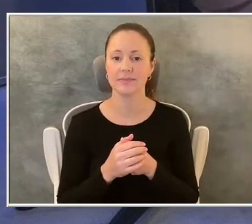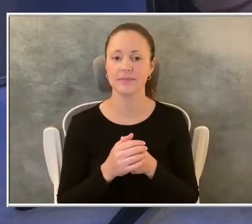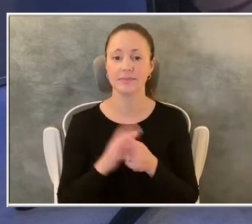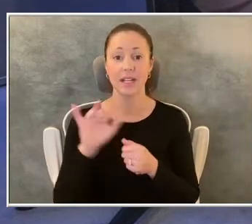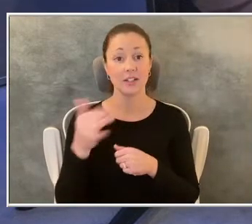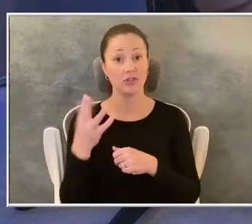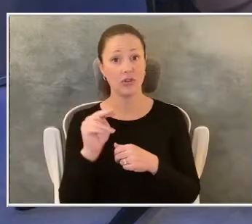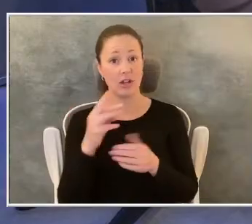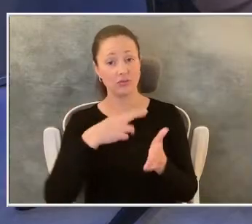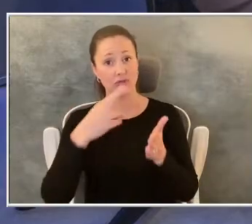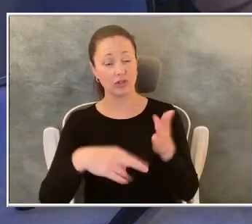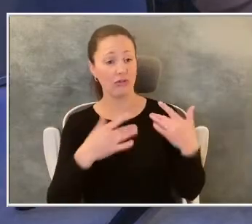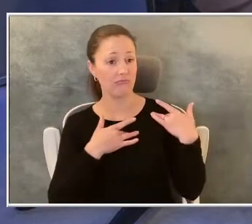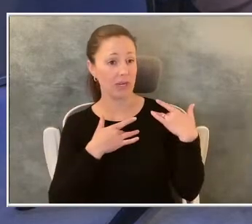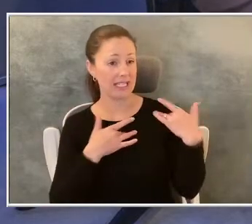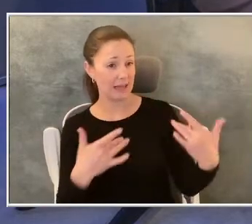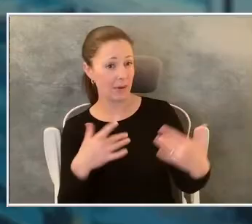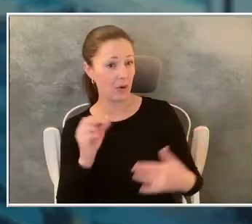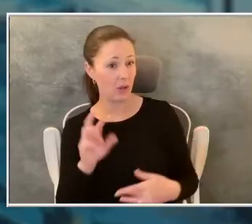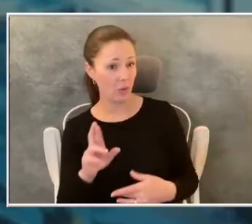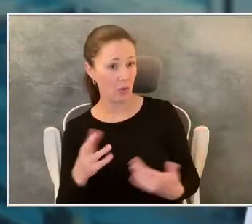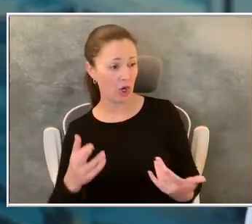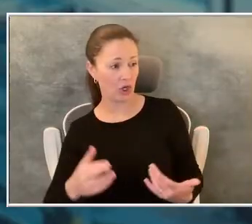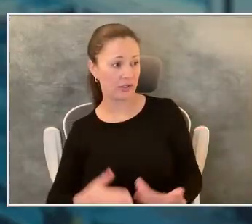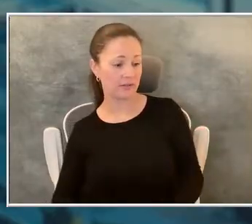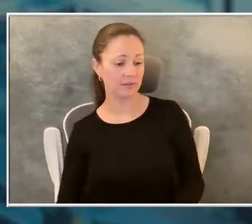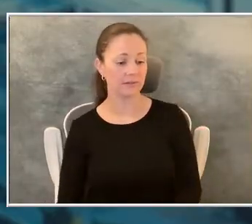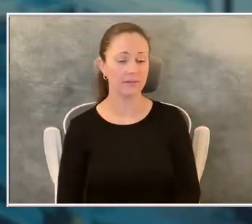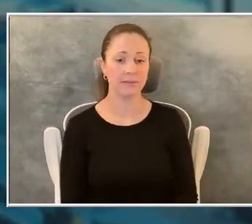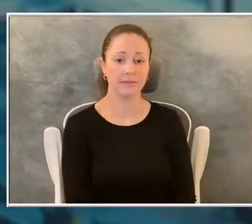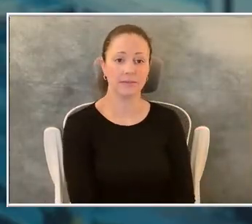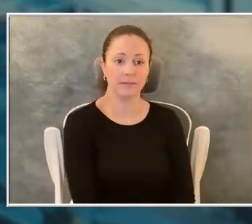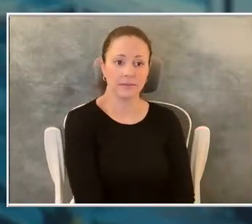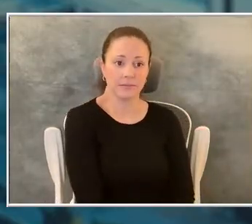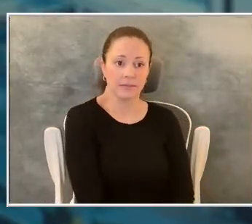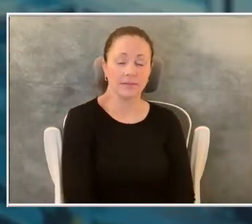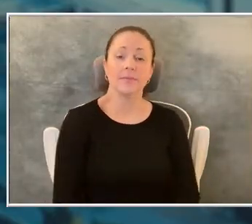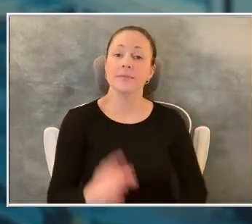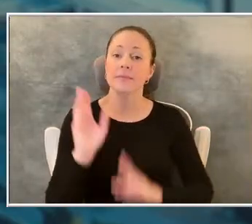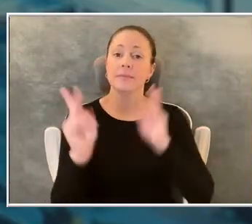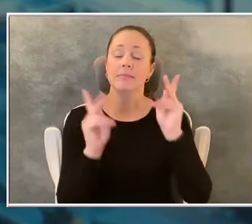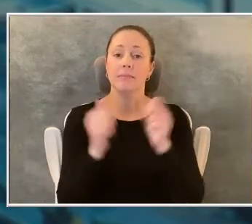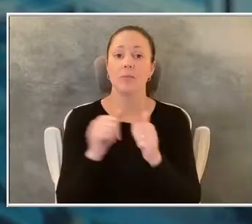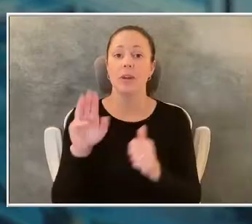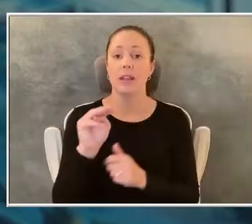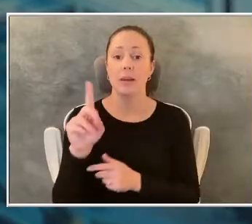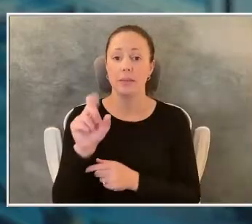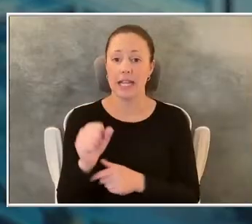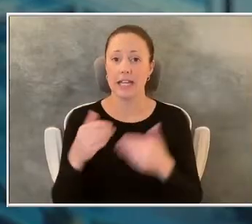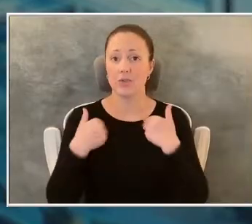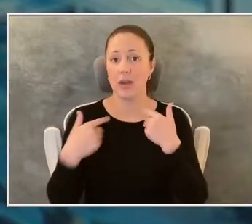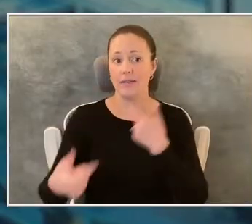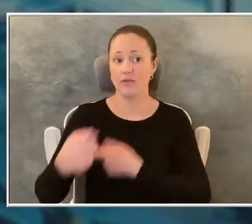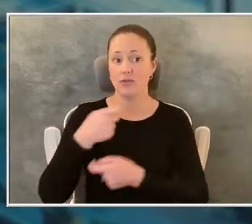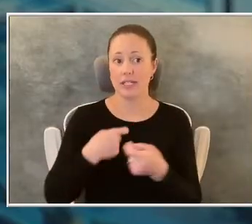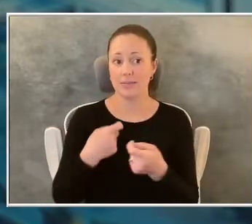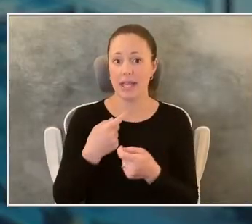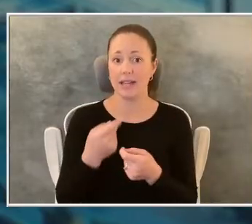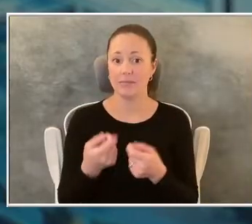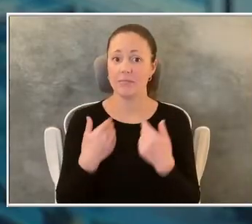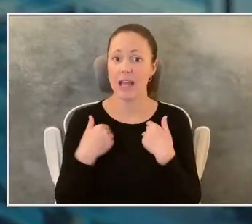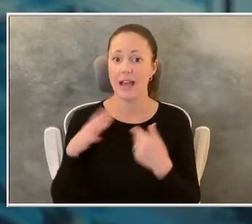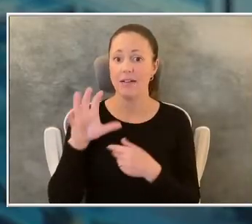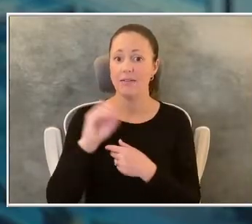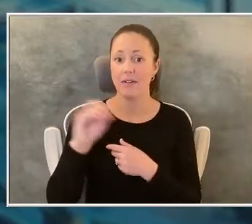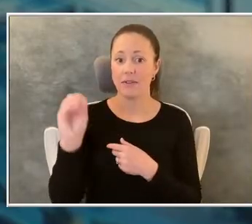typical? So patients with myelodysplastic syndrome who undergo transplant, they have a 50% chance